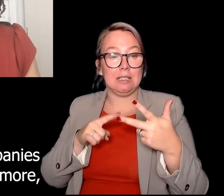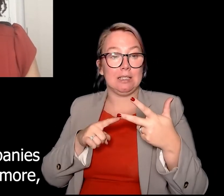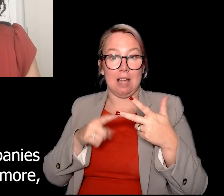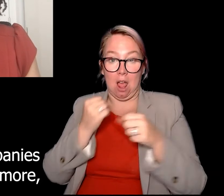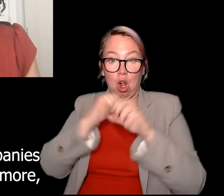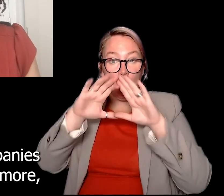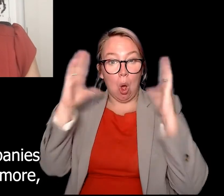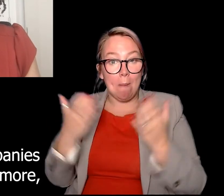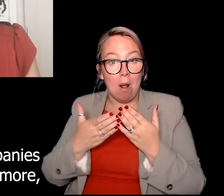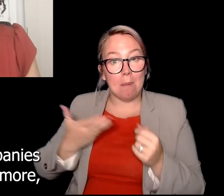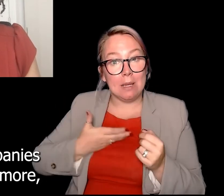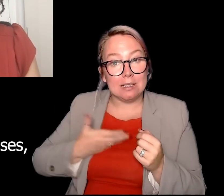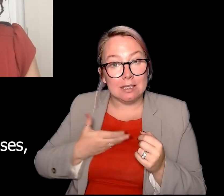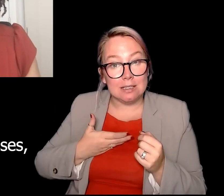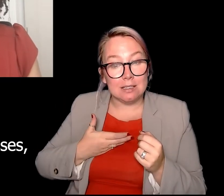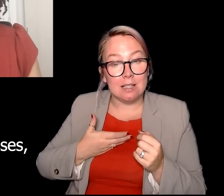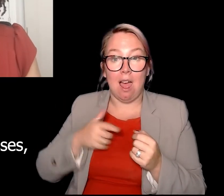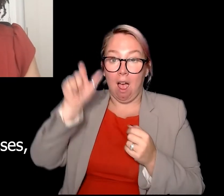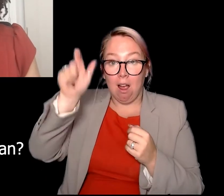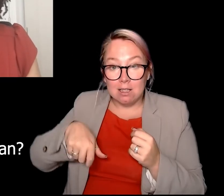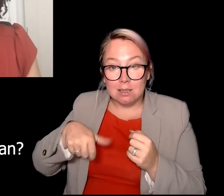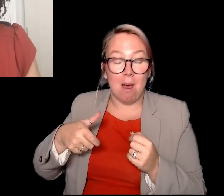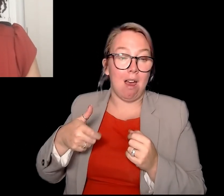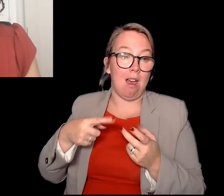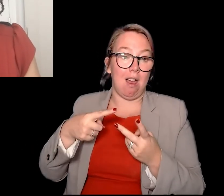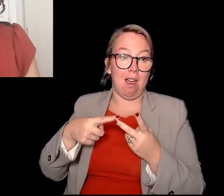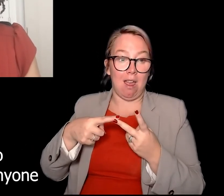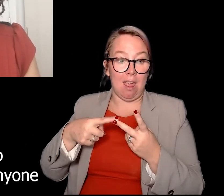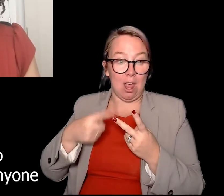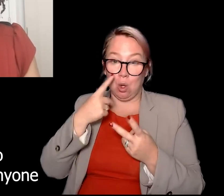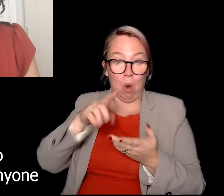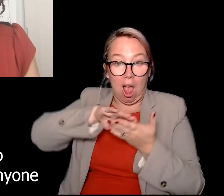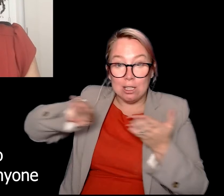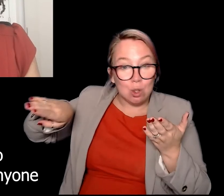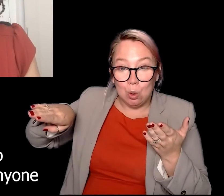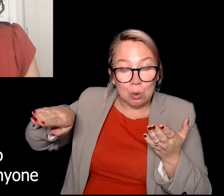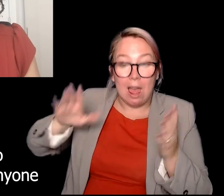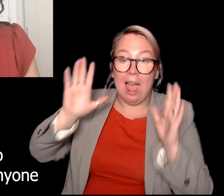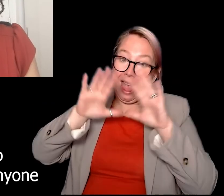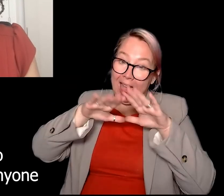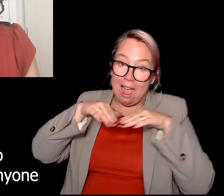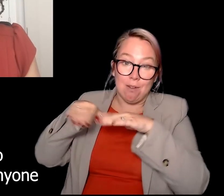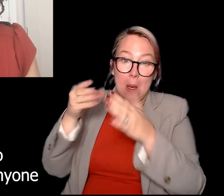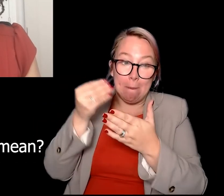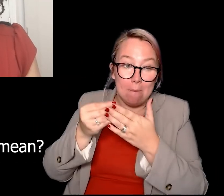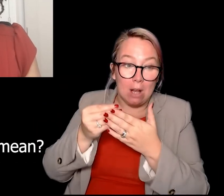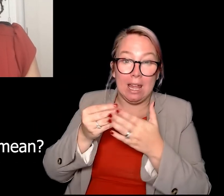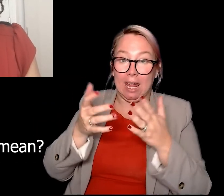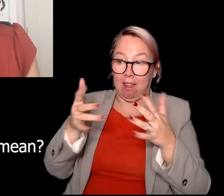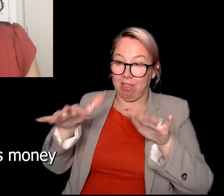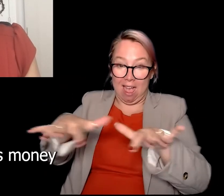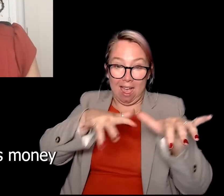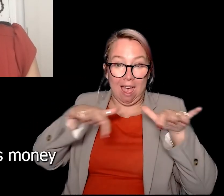look, all the companies you mentioned and many more, they're all global businesses. Do you know what I mean? Everyone's a potential customer. So you can't really exclude anyone, because